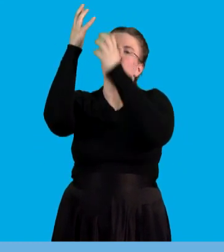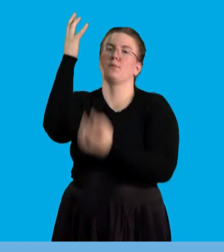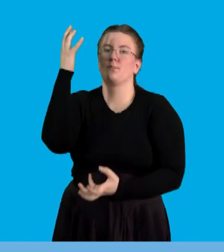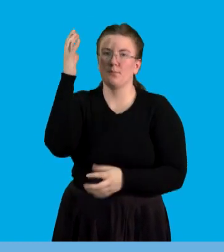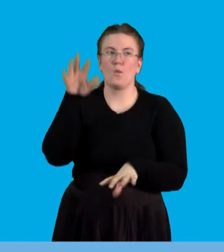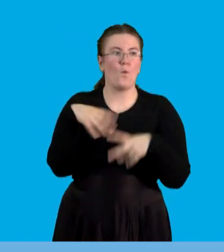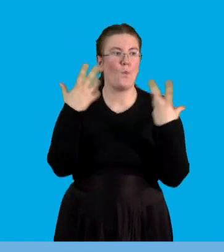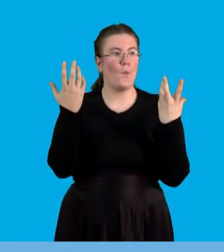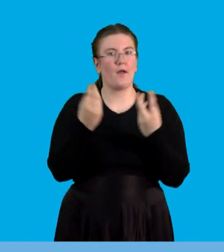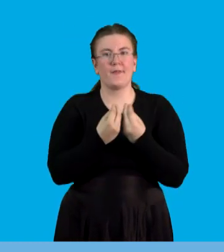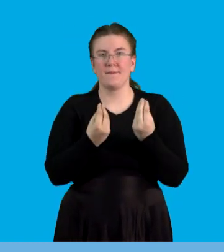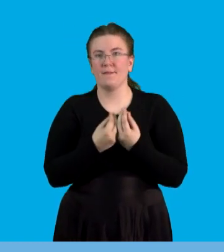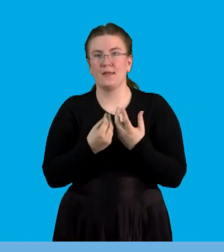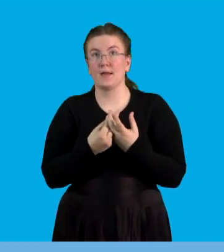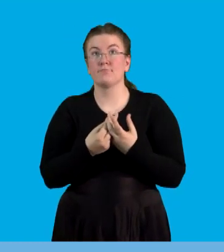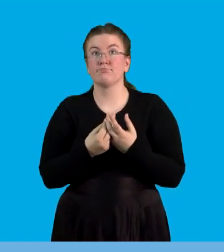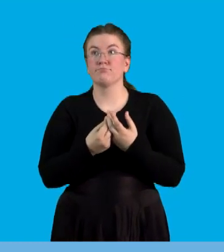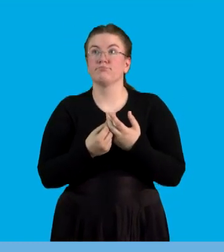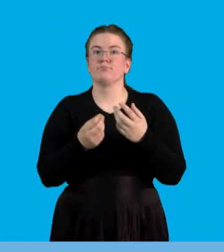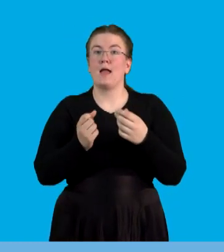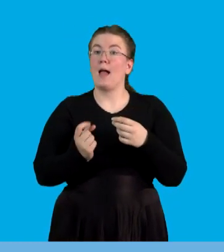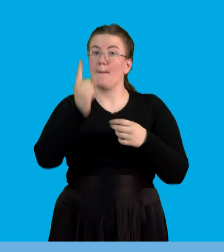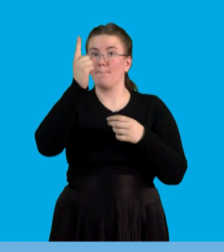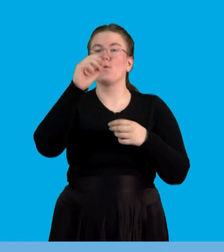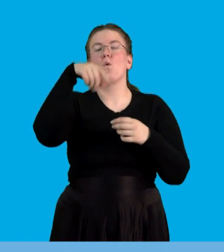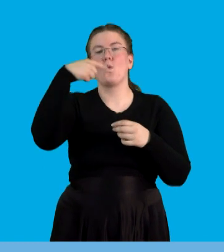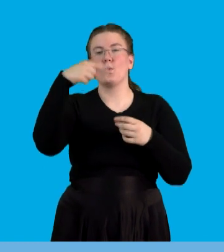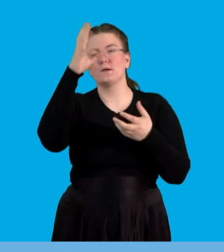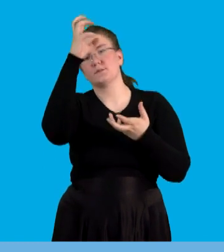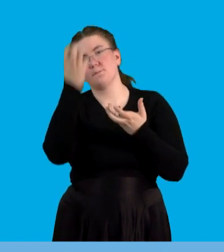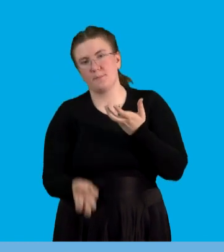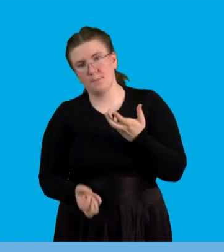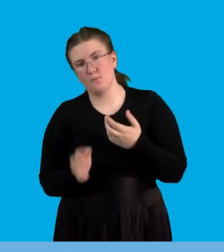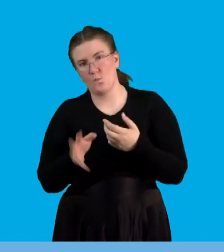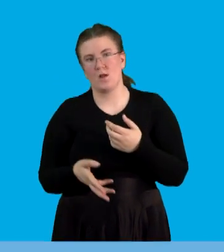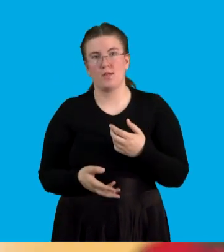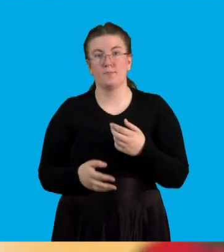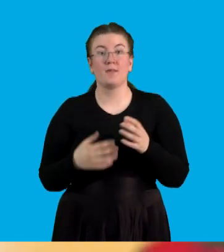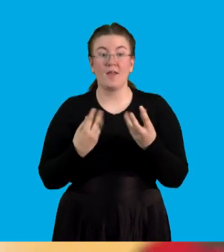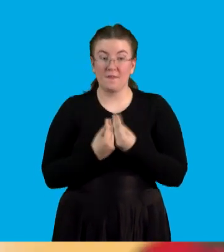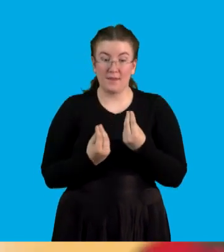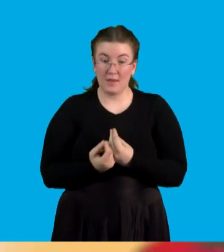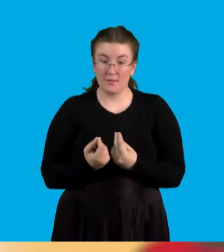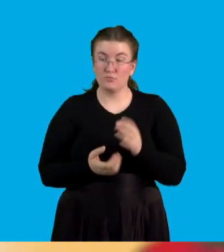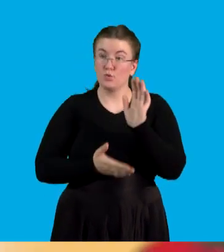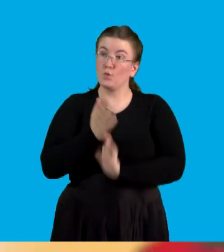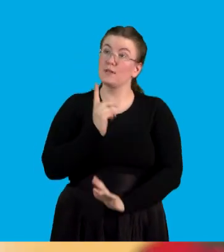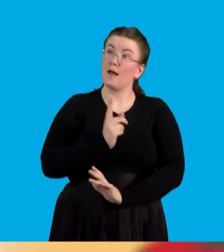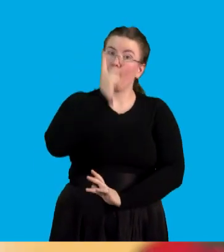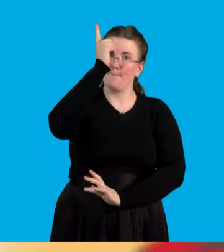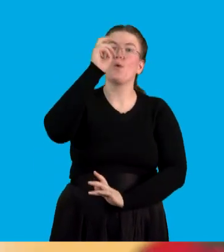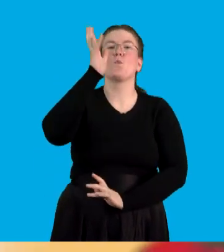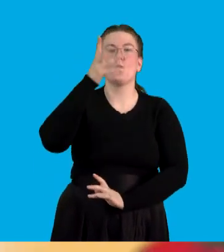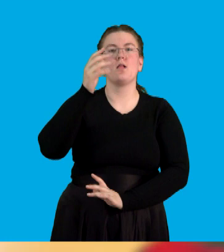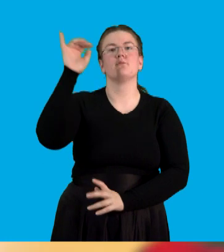and remain there. So because the objects that are in air, they always come back to the ground. So what goes up always comes down.